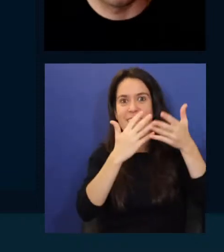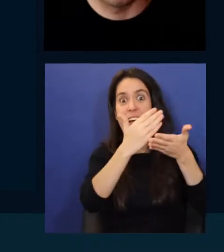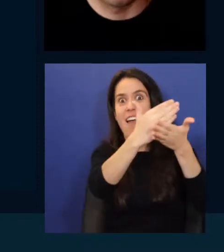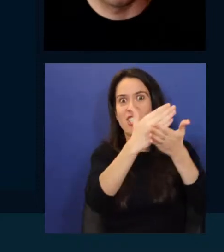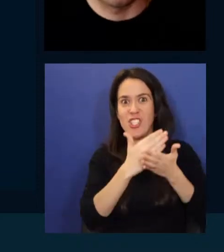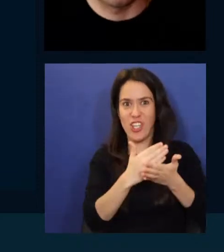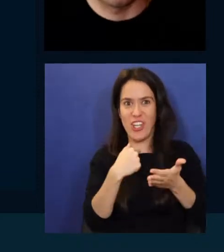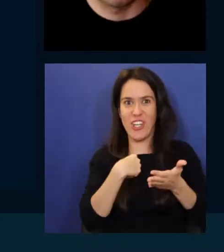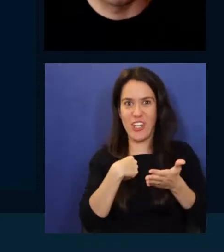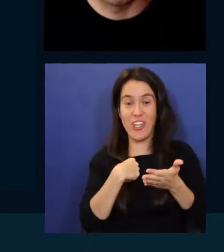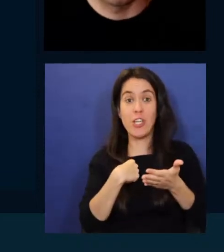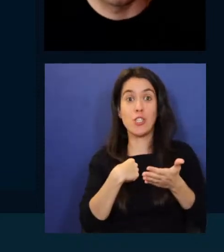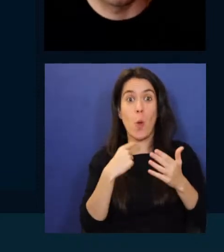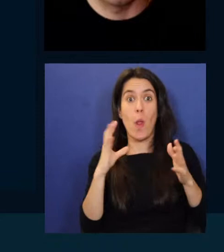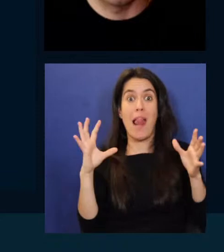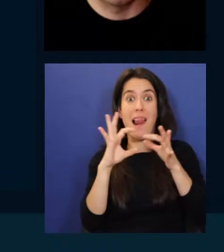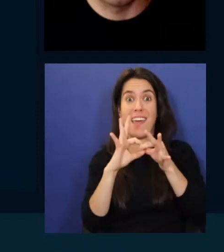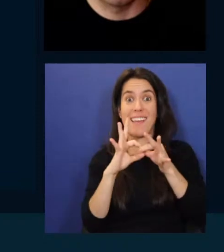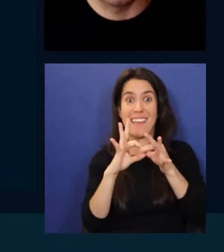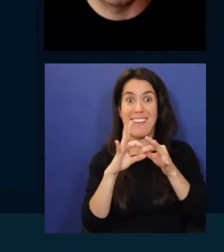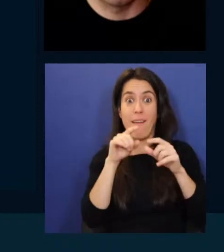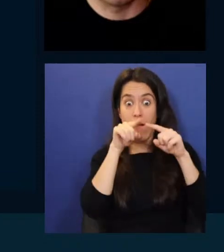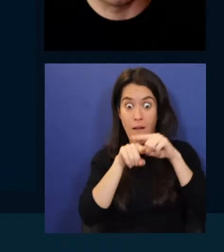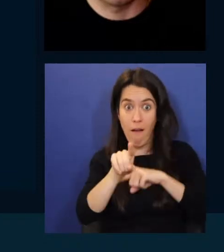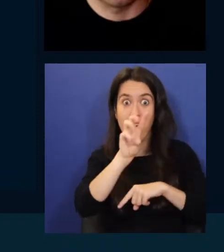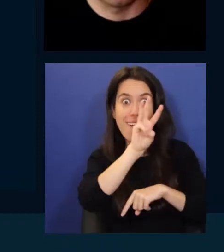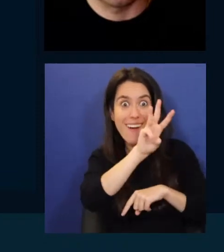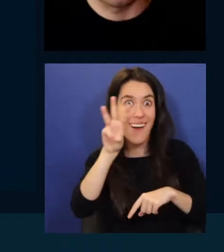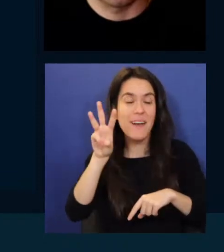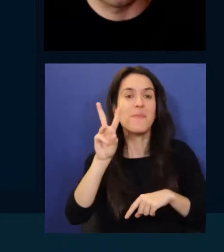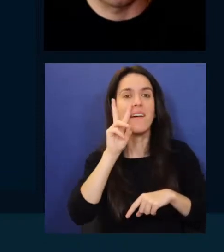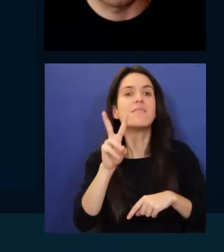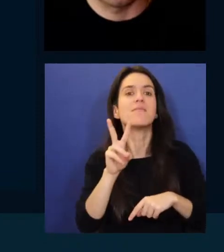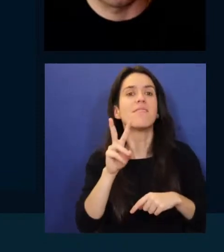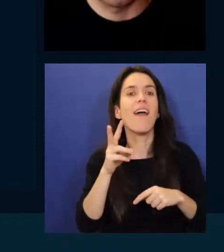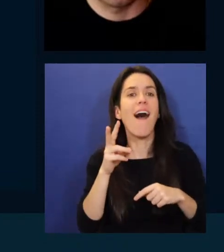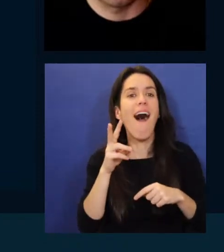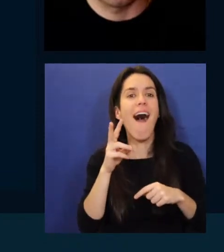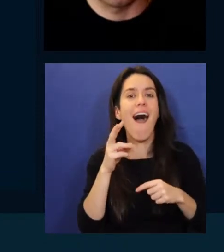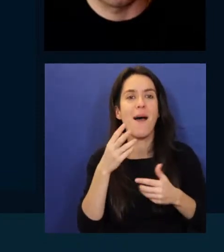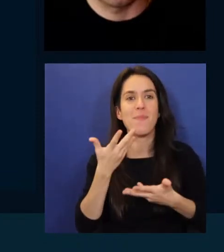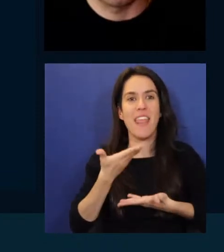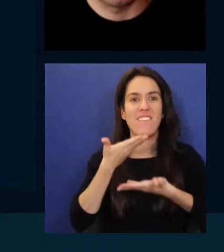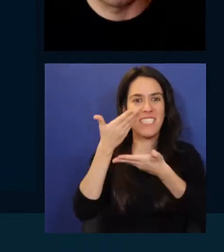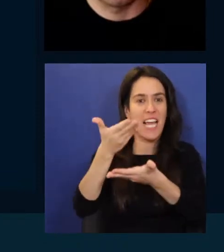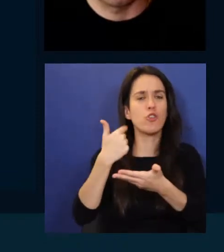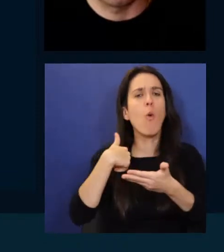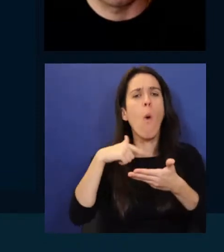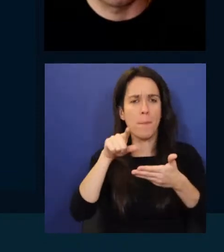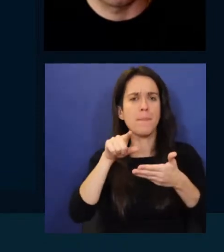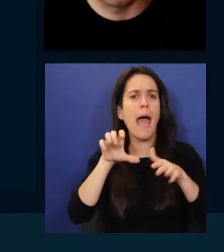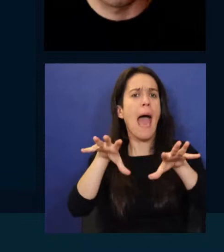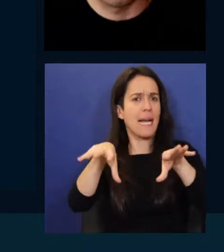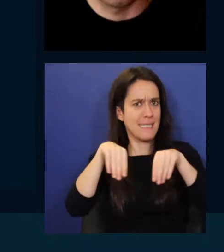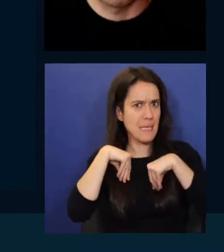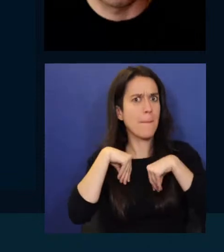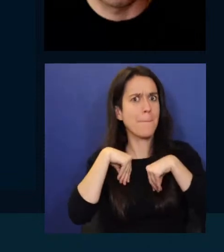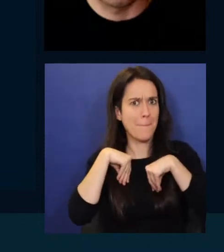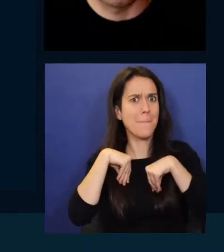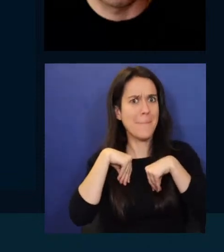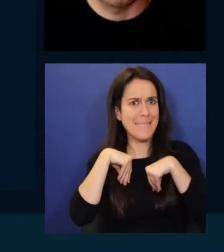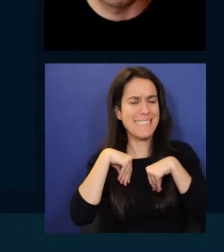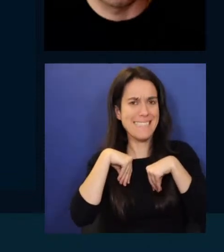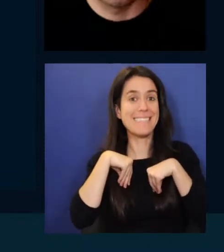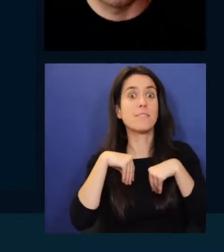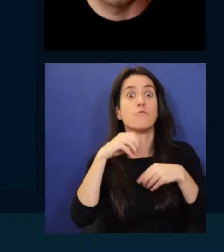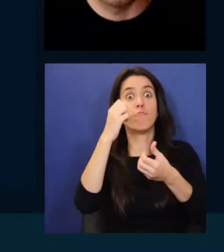Following the link in the email, John can view the details of the invitation, agree to the terms of use, and accept the